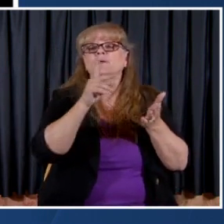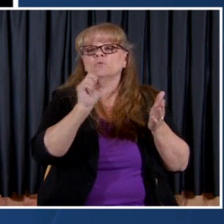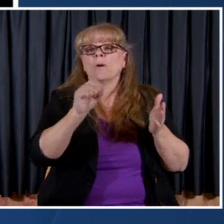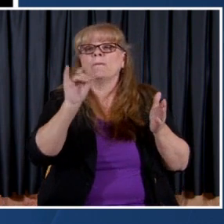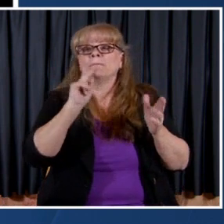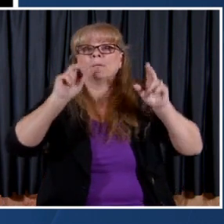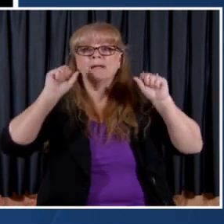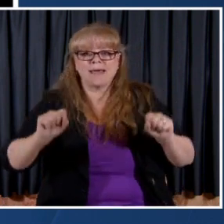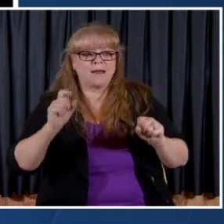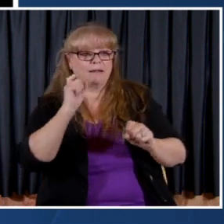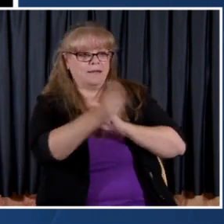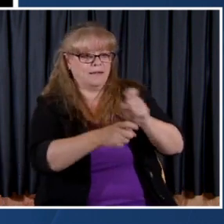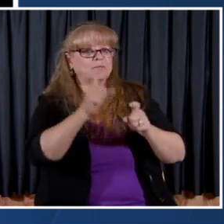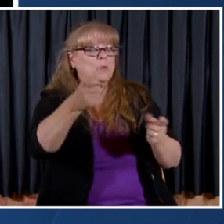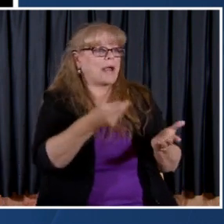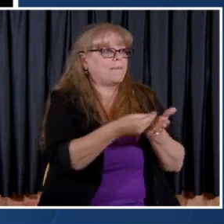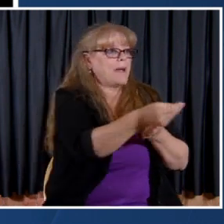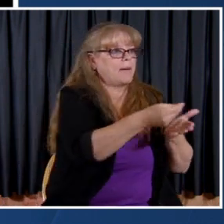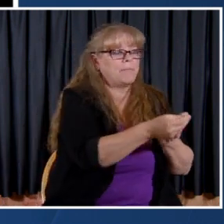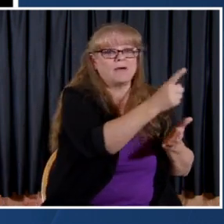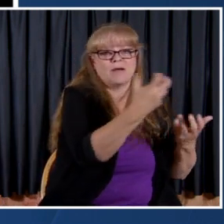Hi, it's Jessica with the Post.